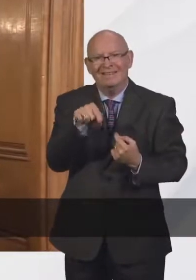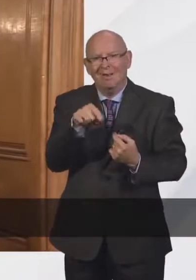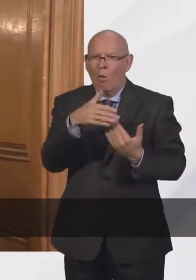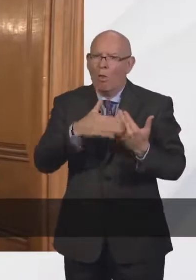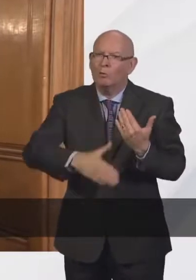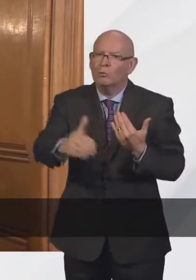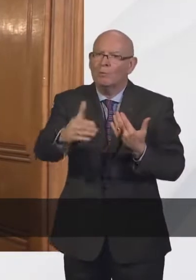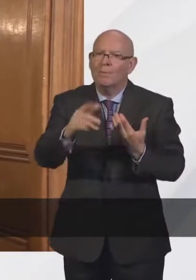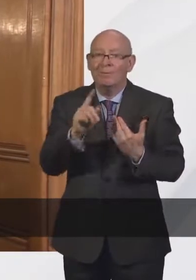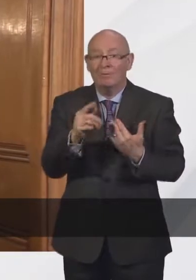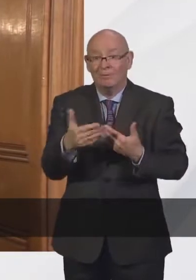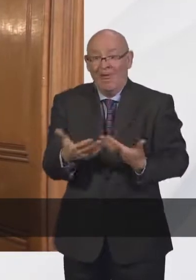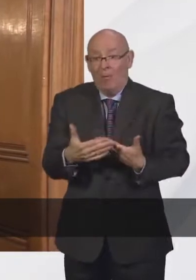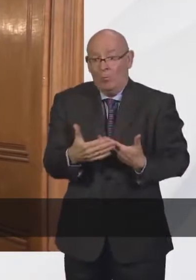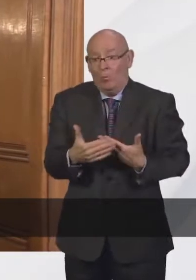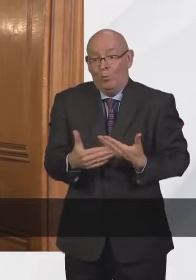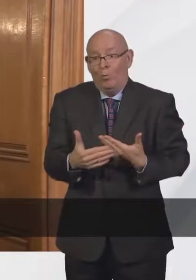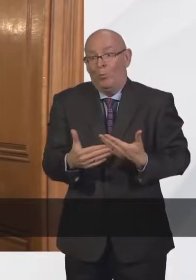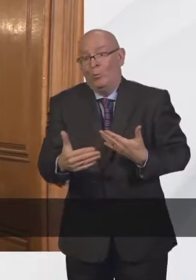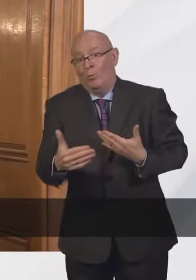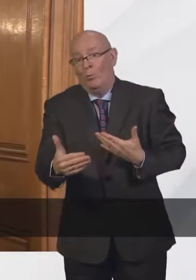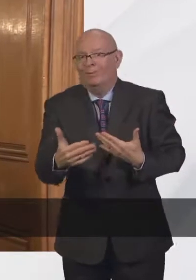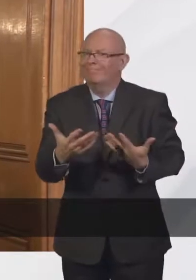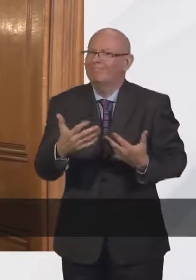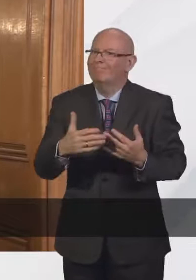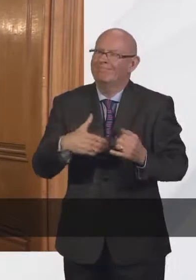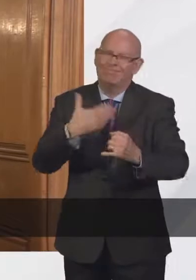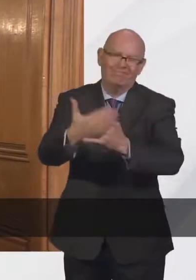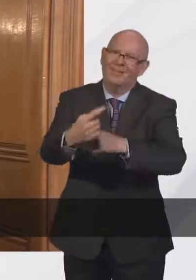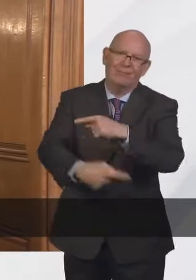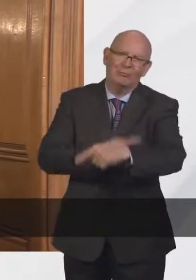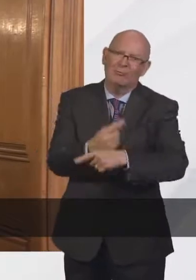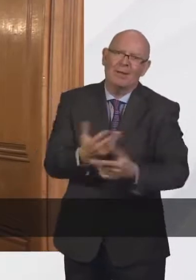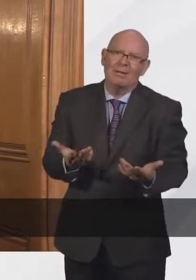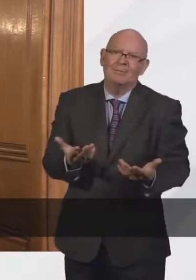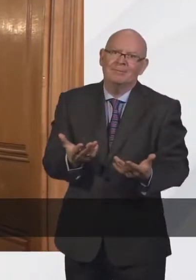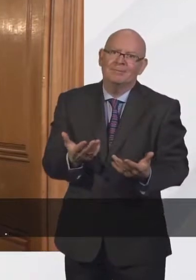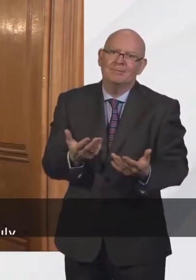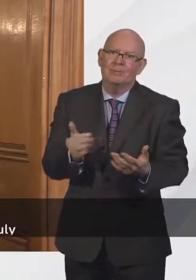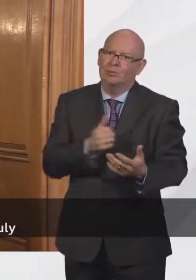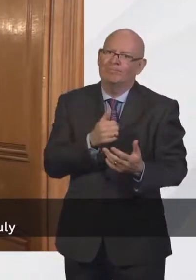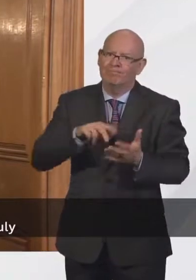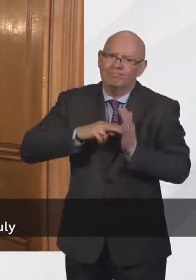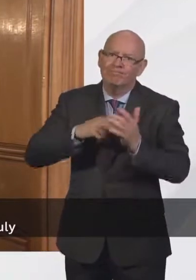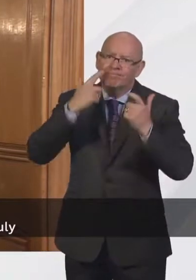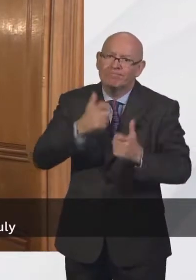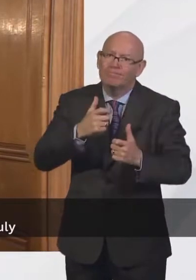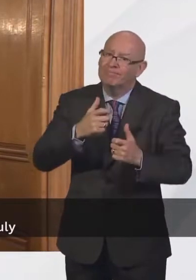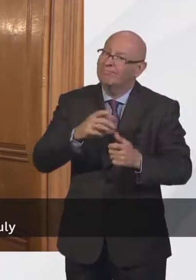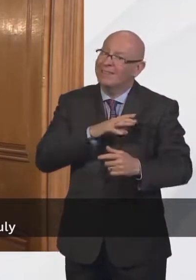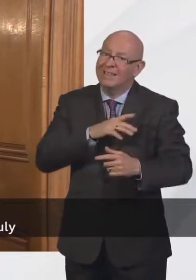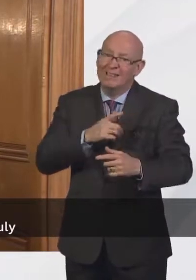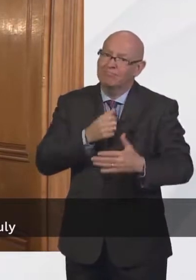go to the theatre again. I'd love to go and see the Globe. I'd like to go to a restaurant, frankly. I would love to get my hair